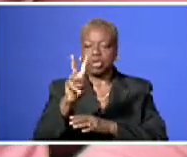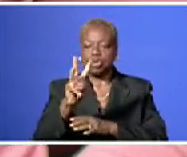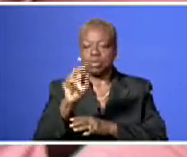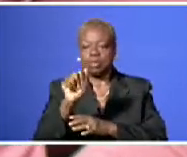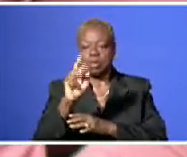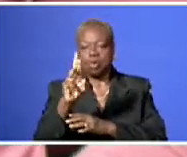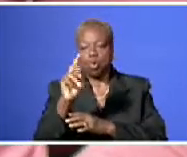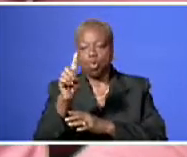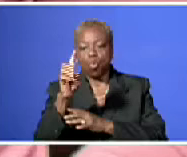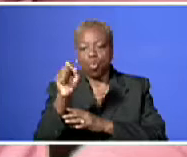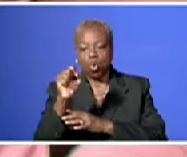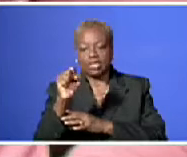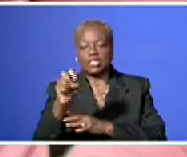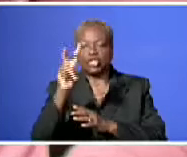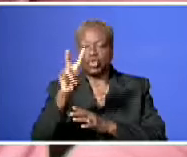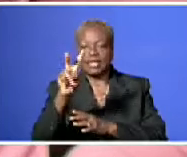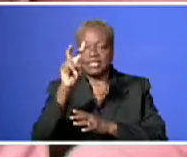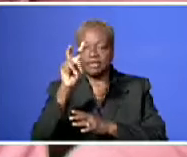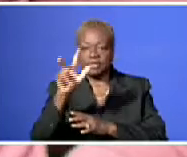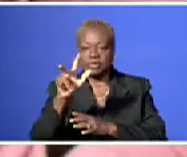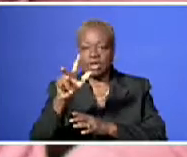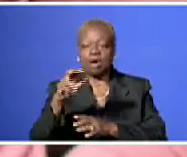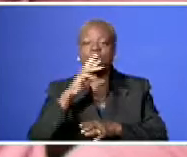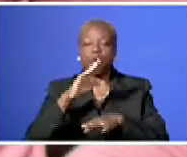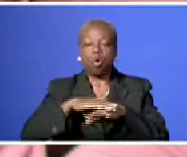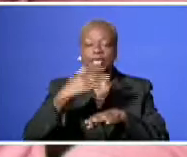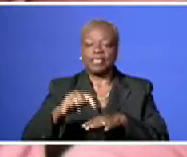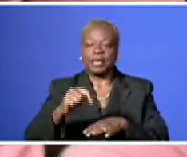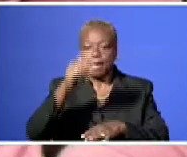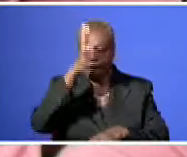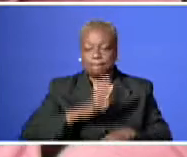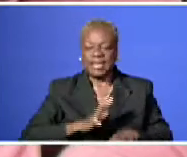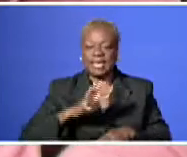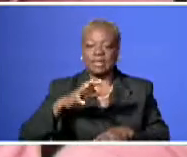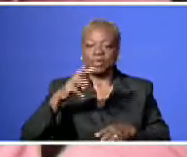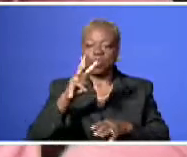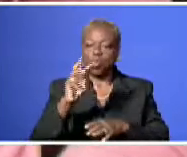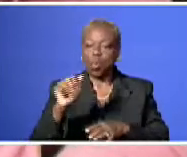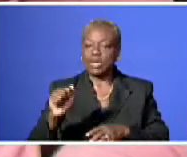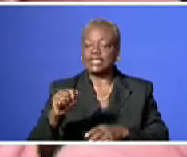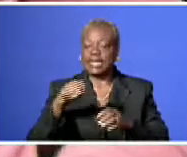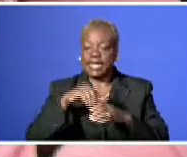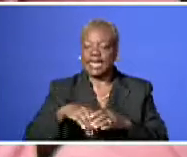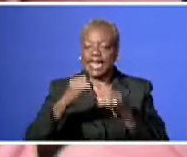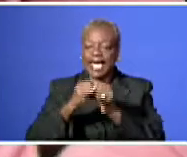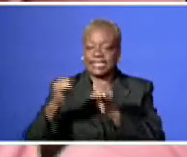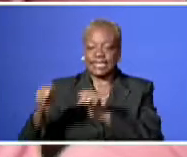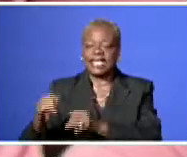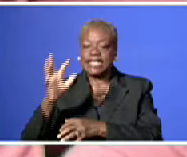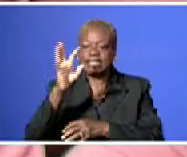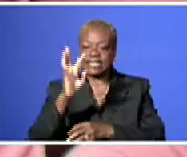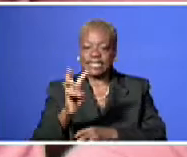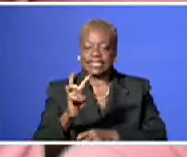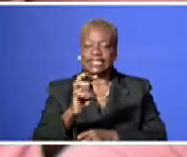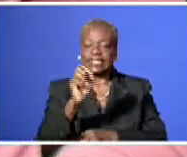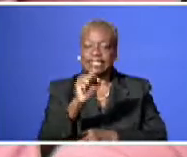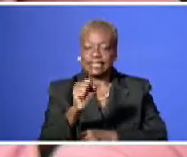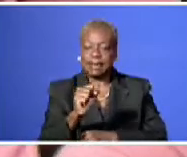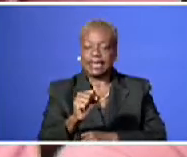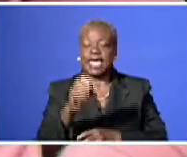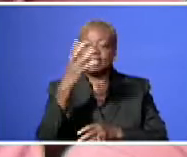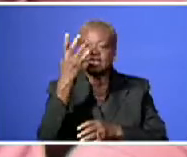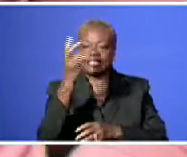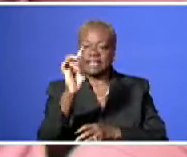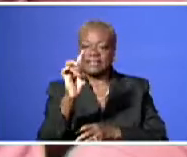Authority officials say the 23 reside on the male ward and they're now in isolation. 6 of them are symptomatic. The other